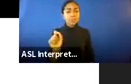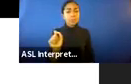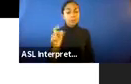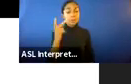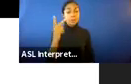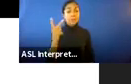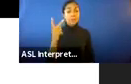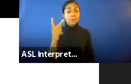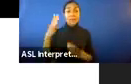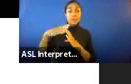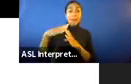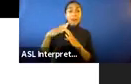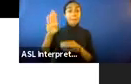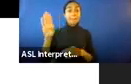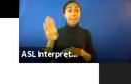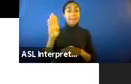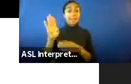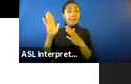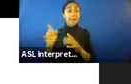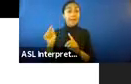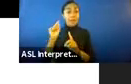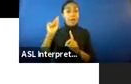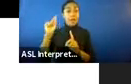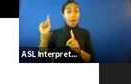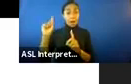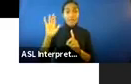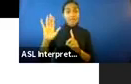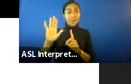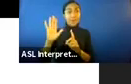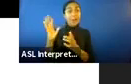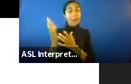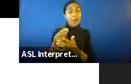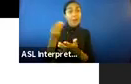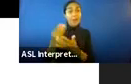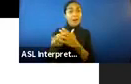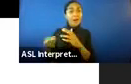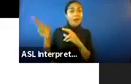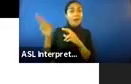10% over 2019 so far.